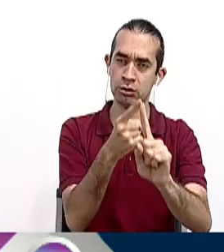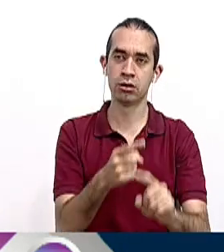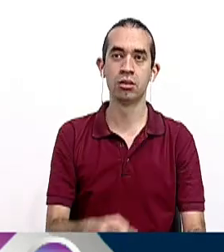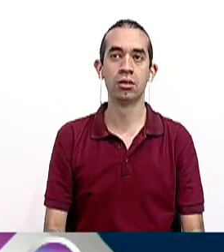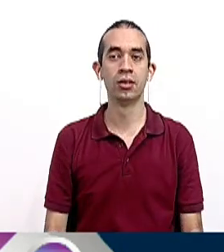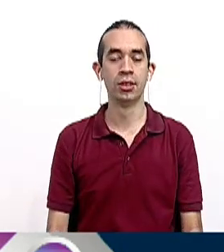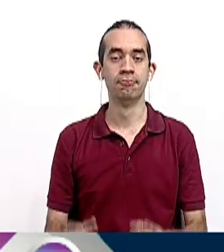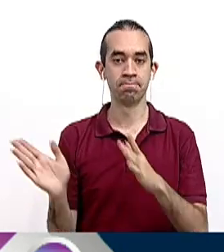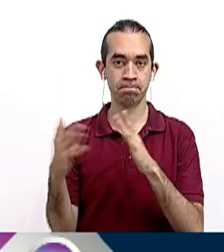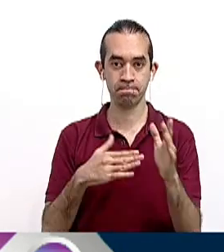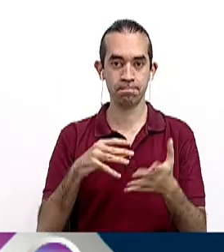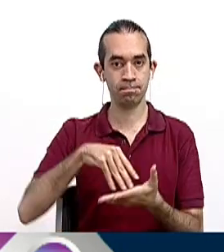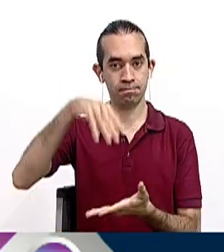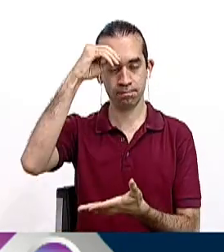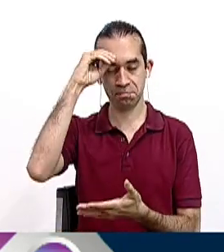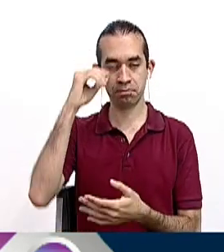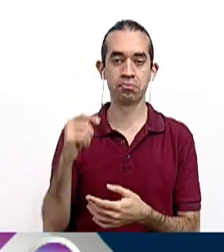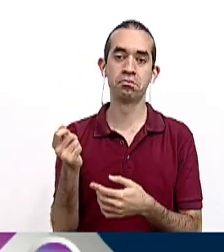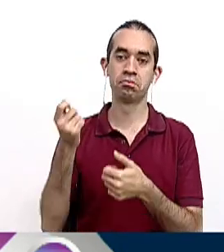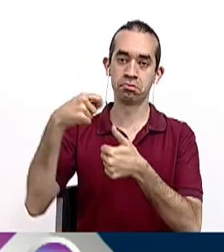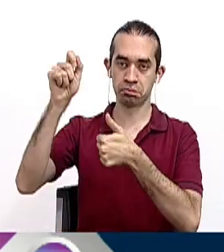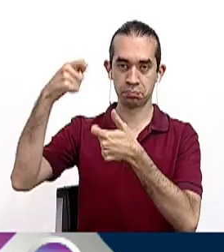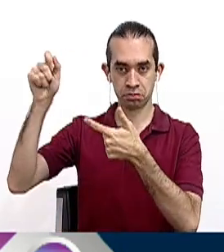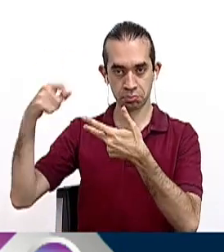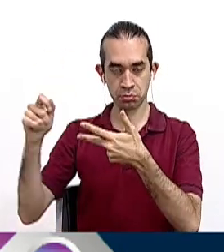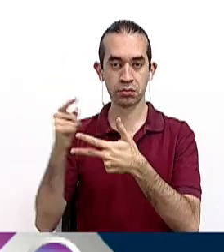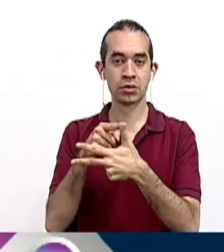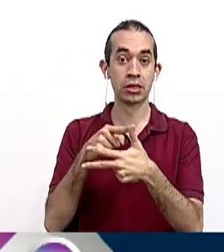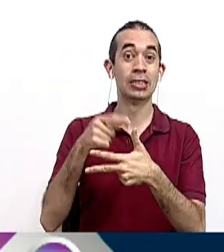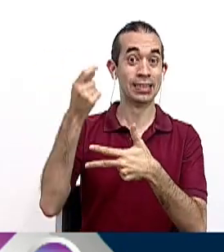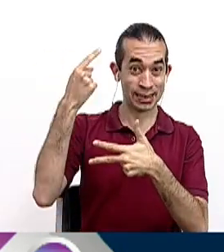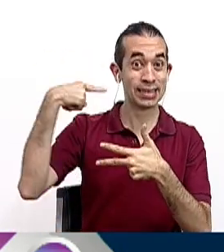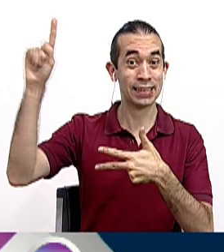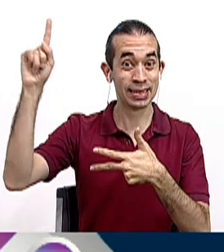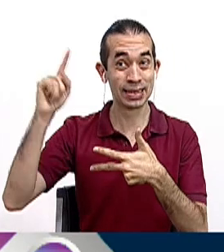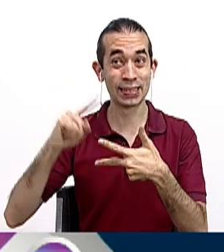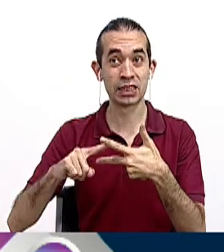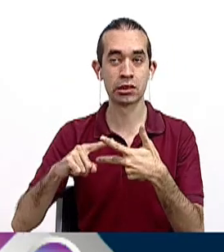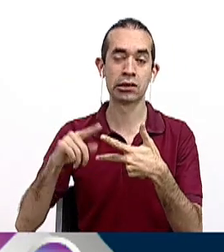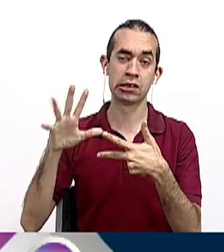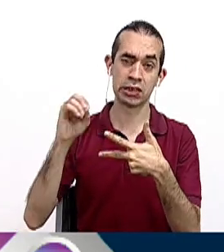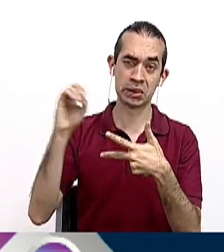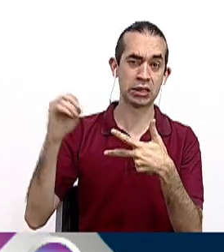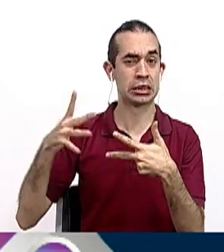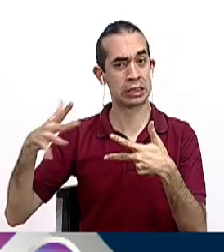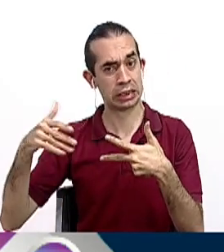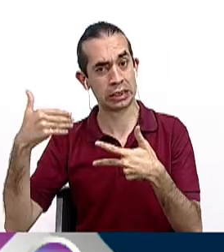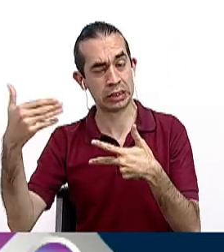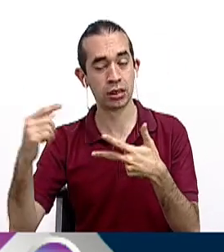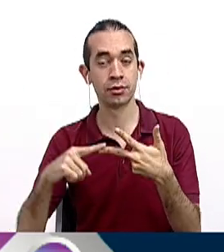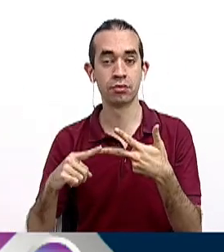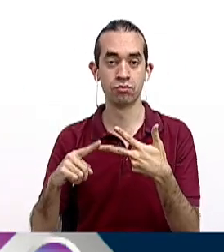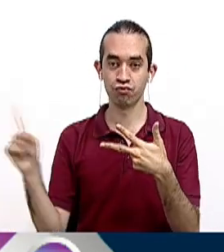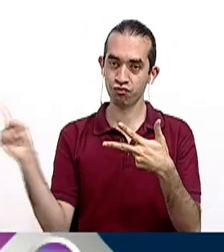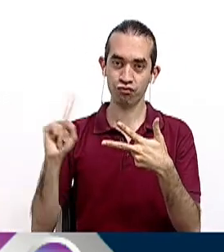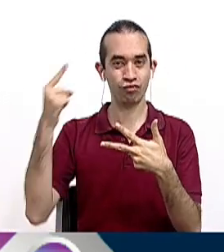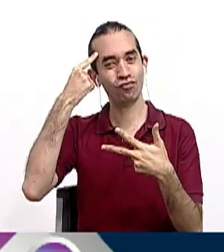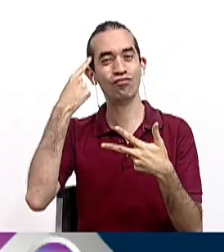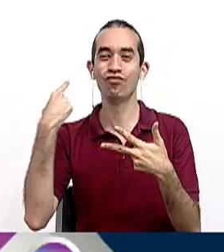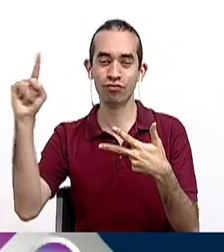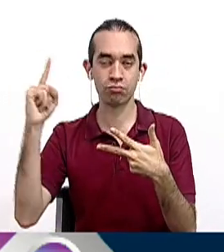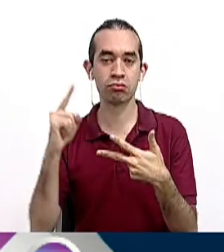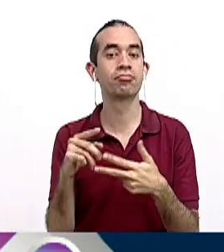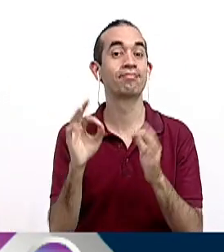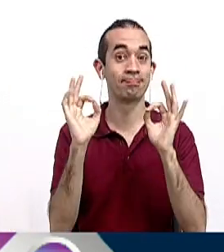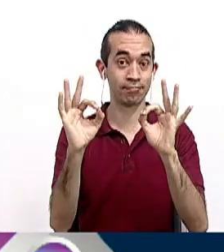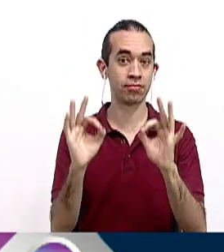learning, and we're going to grade achieved or in progress, like 50%, or not achieved, all right?